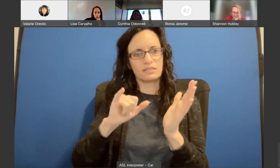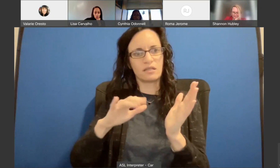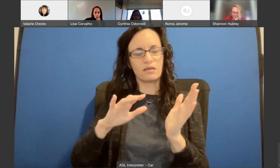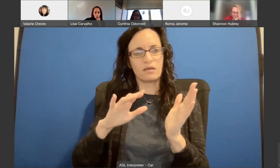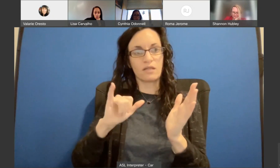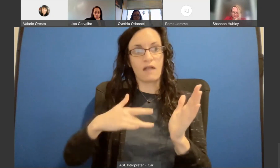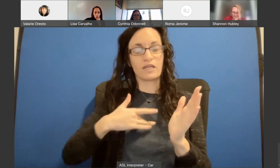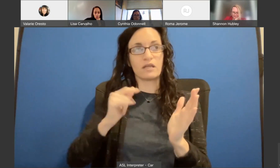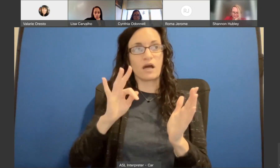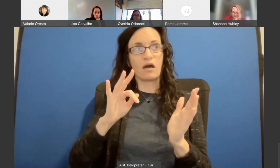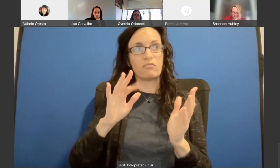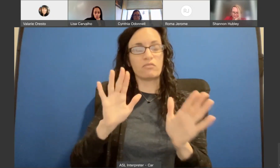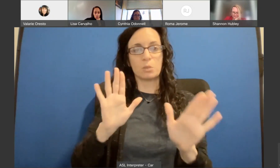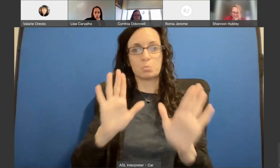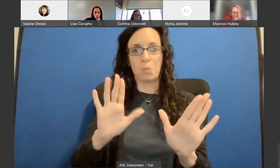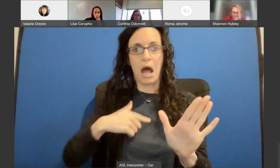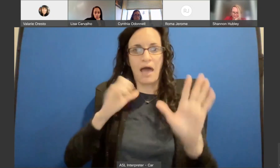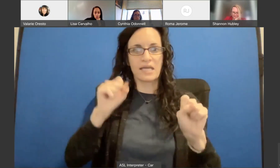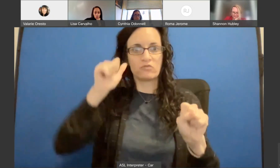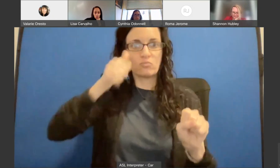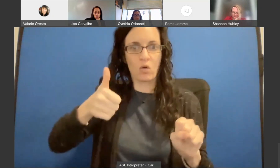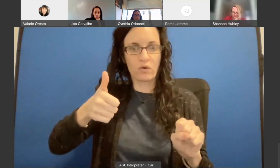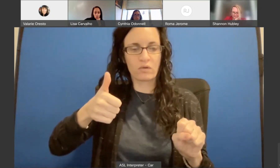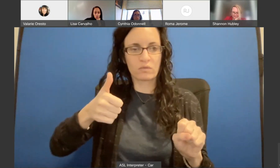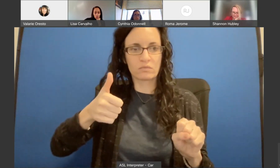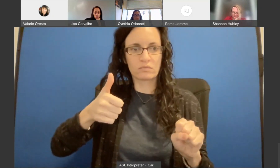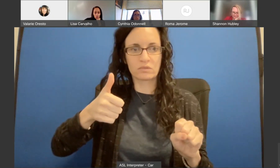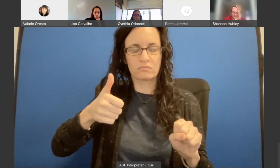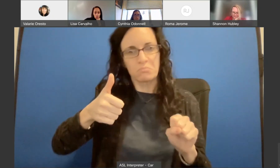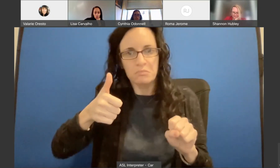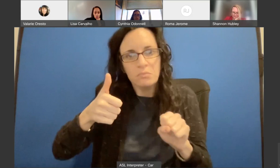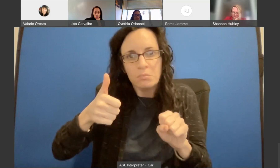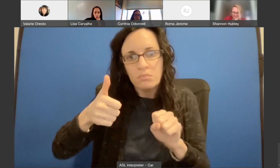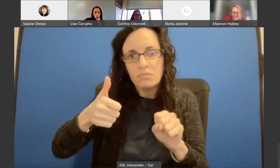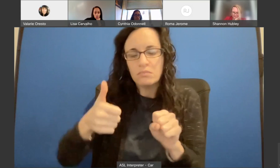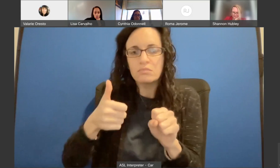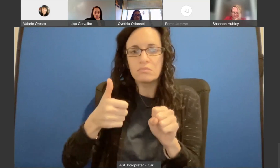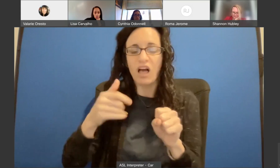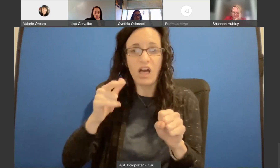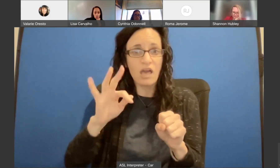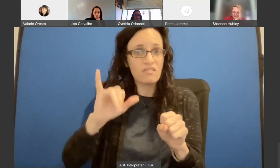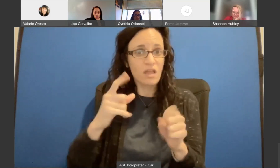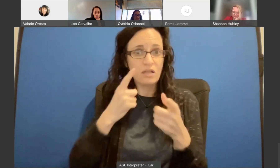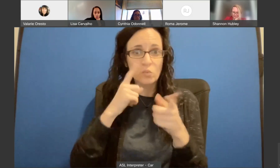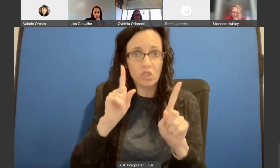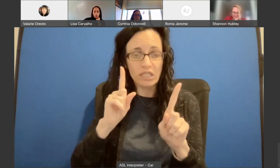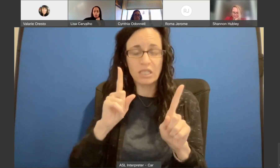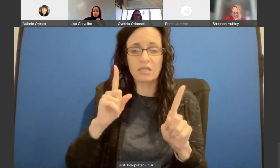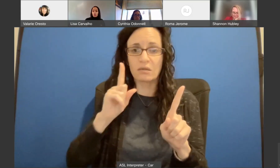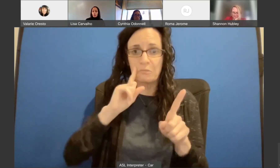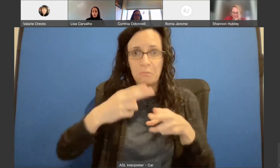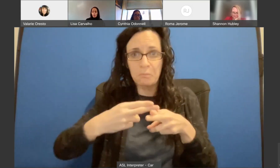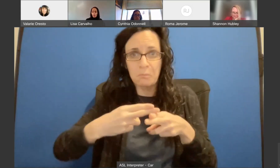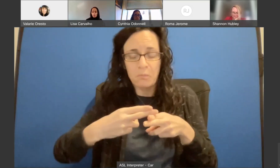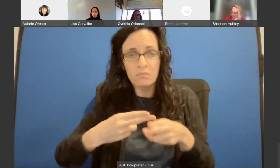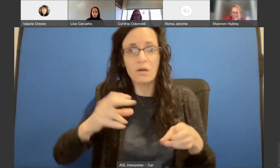yeah, my job is to help you build and learn and recognize that there are lots of other ways of coping. And I'd just like to add one